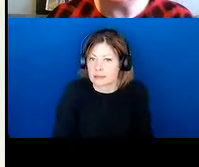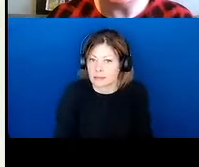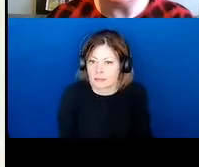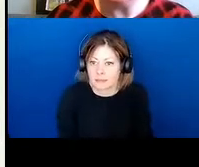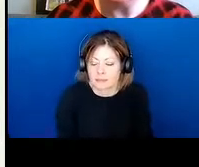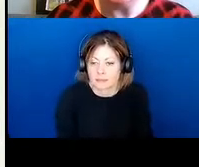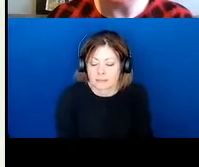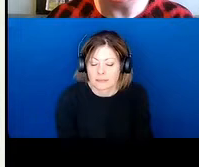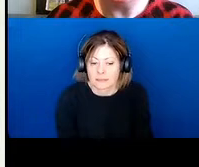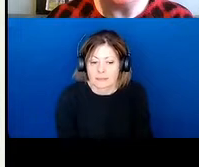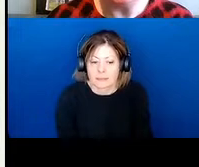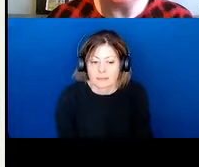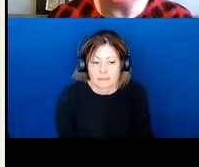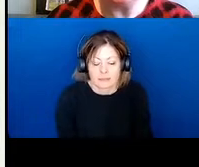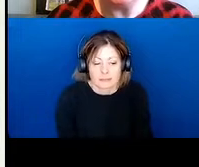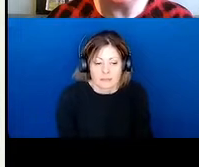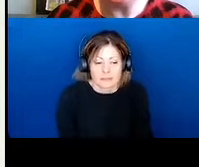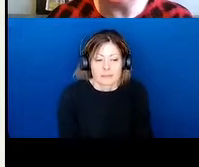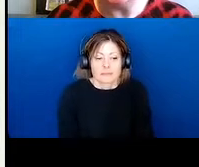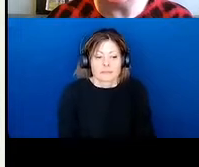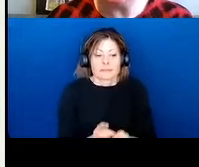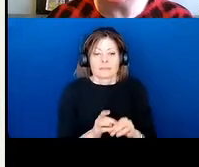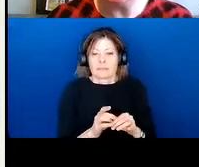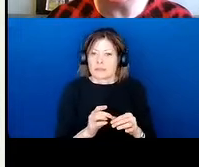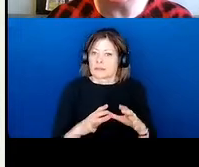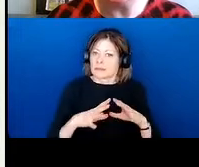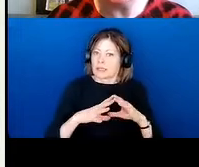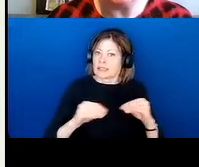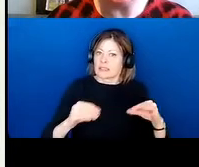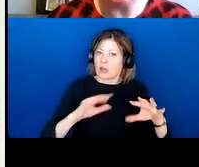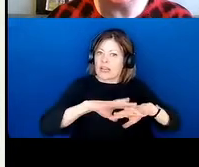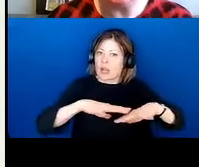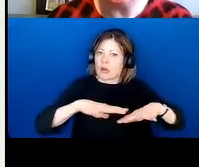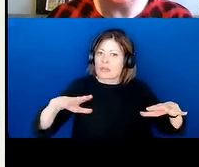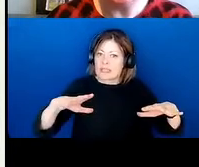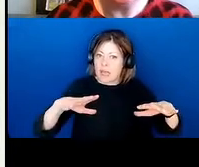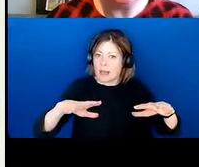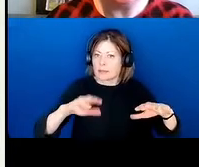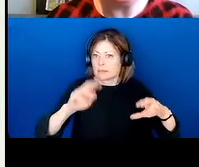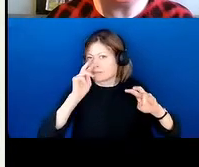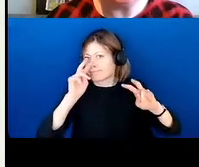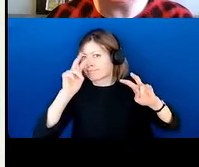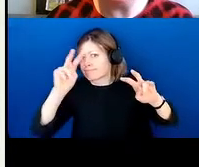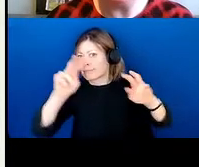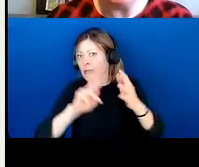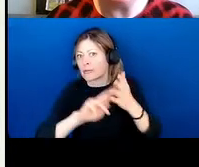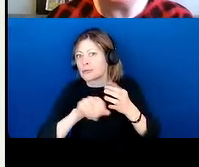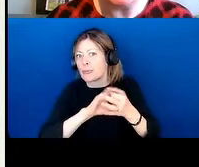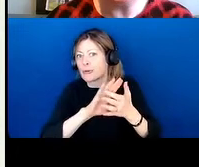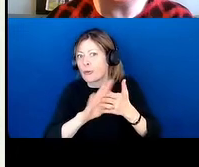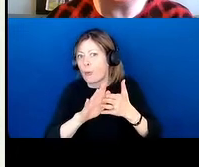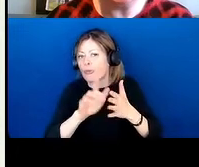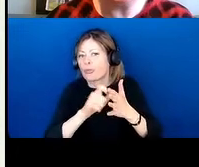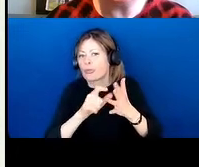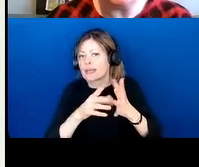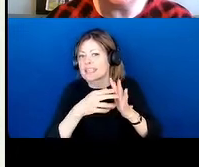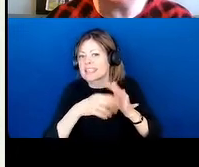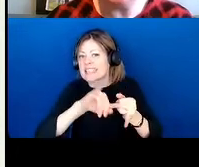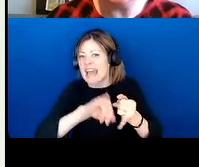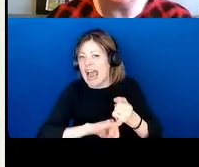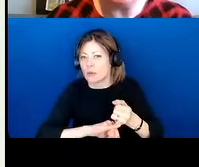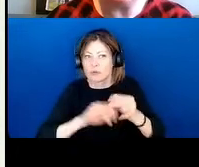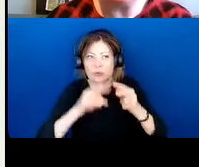The uninterrupted view over the Surrey countryside to the North Downs illustrates the popular 18th